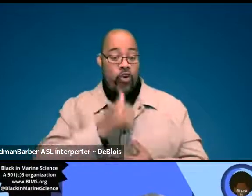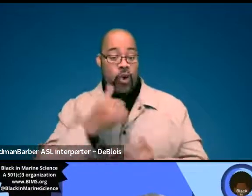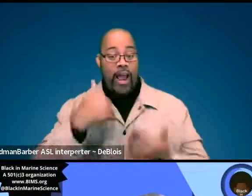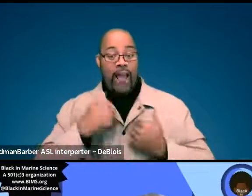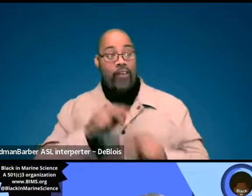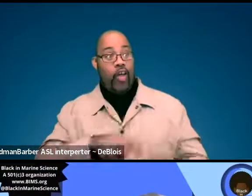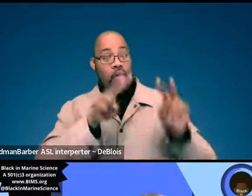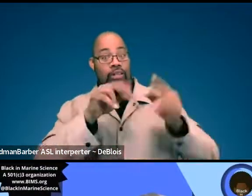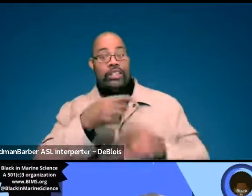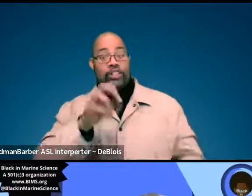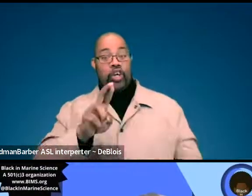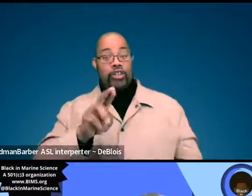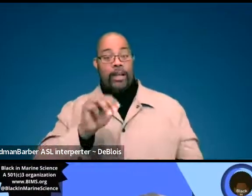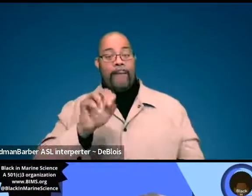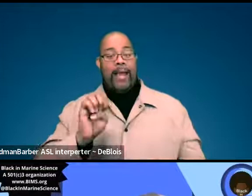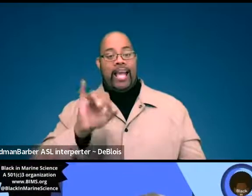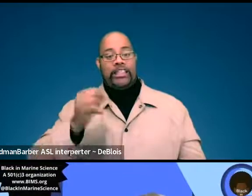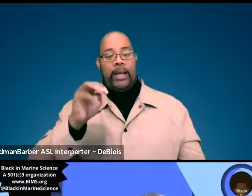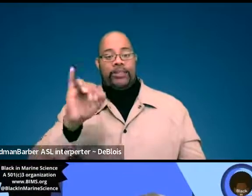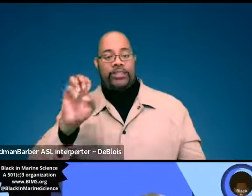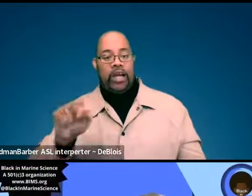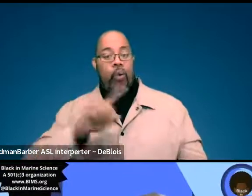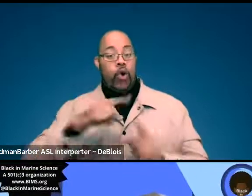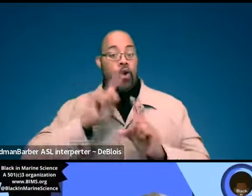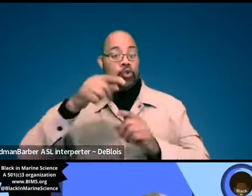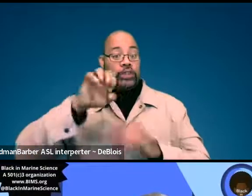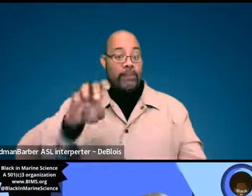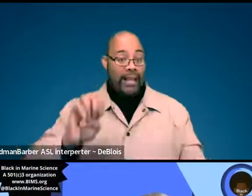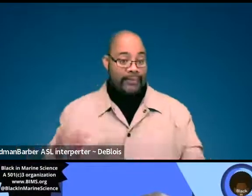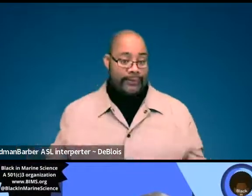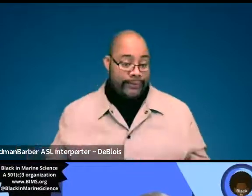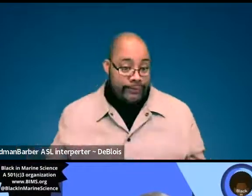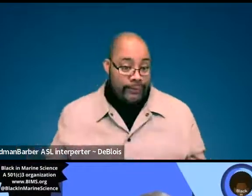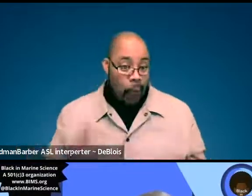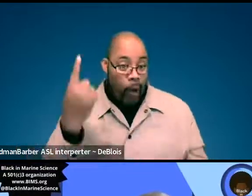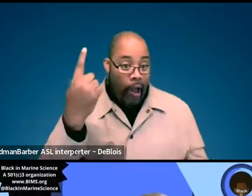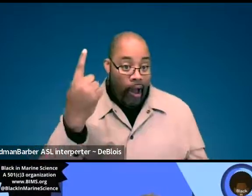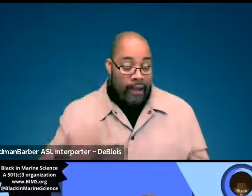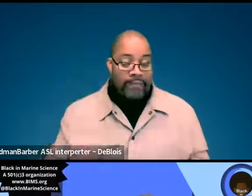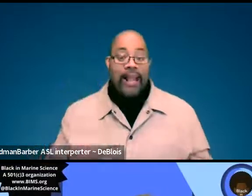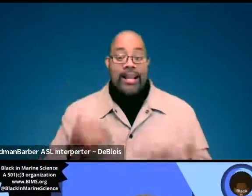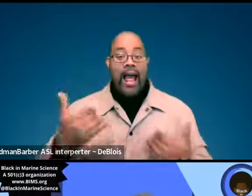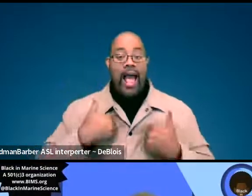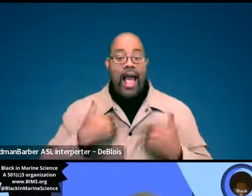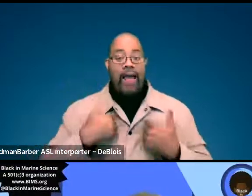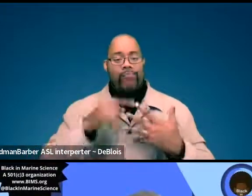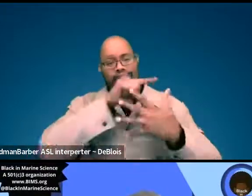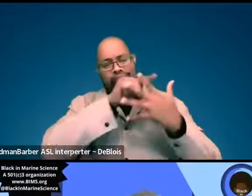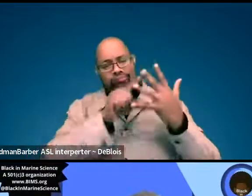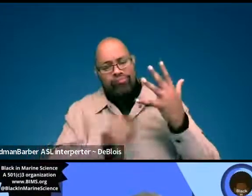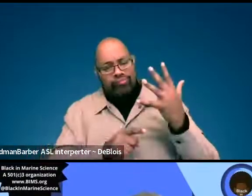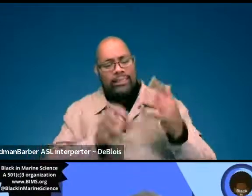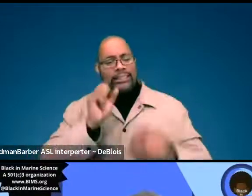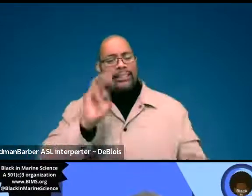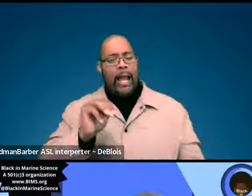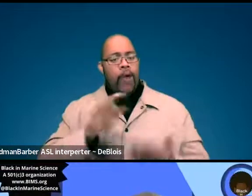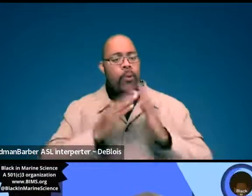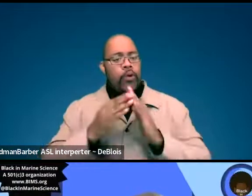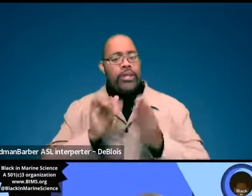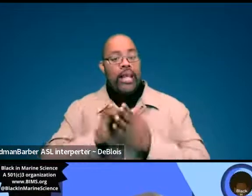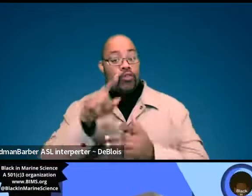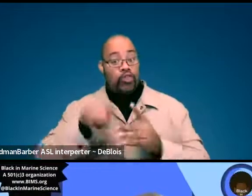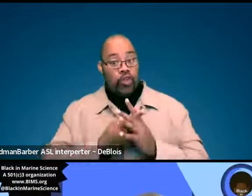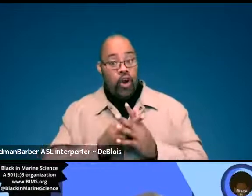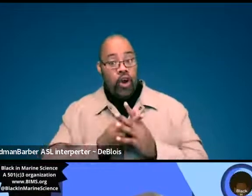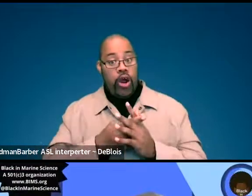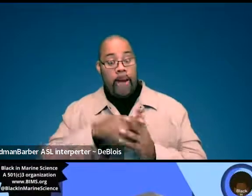look up to was Dr. Mae Jemison when she went to space. So now we have like this whole STEM community that if you search